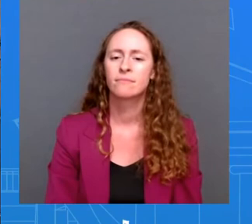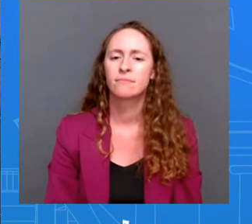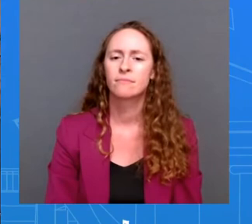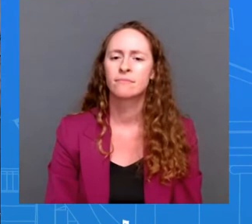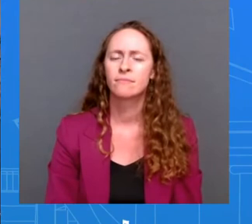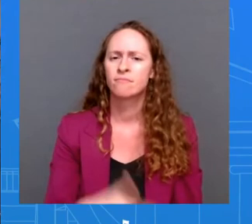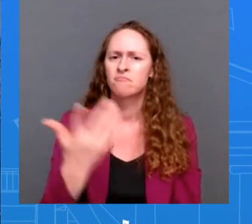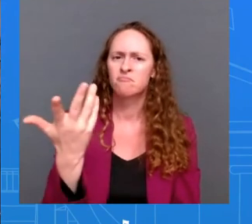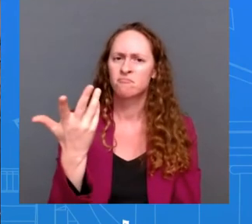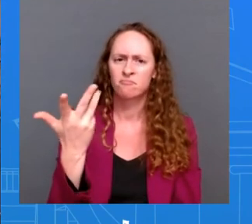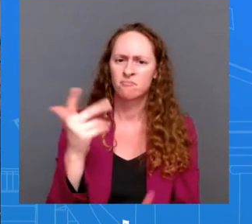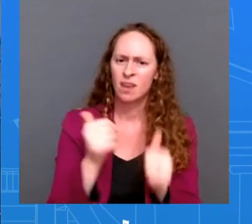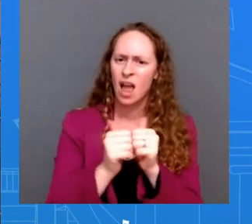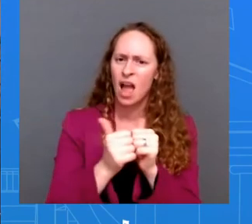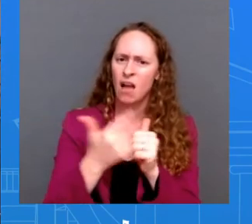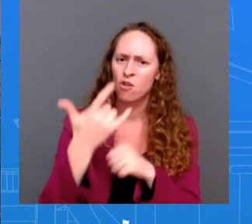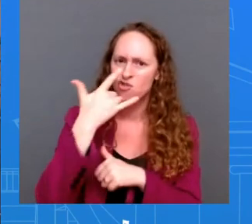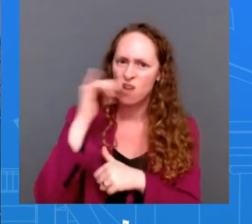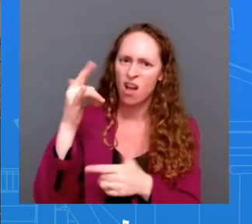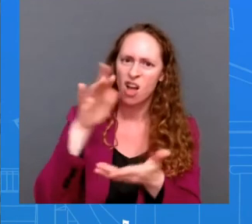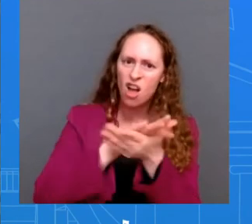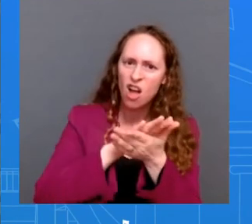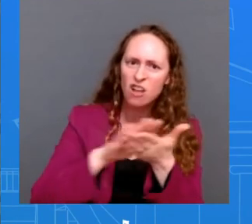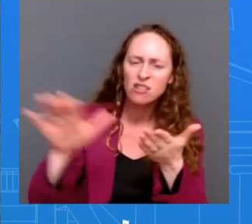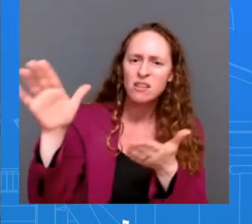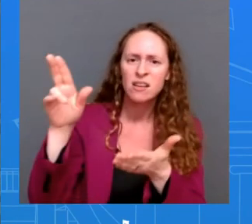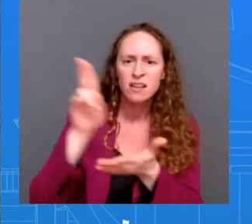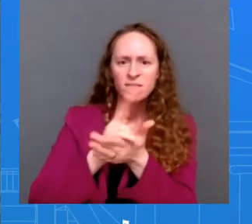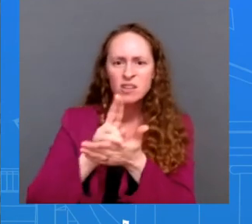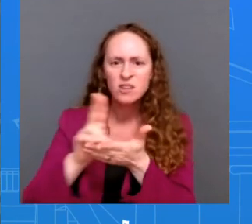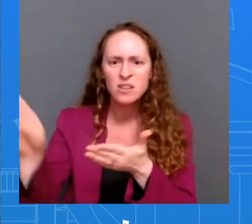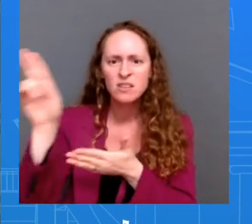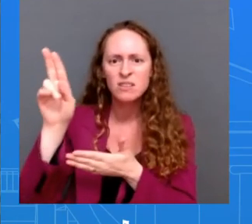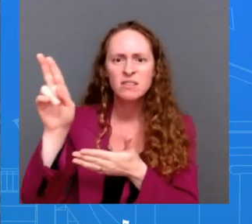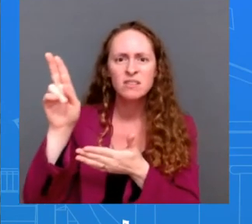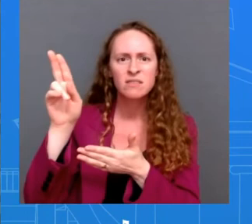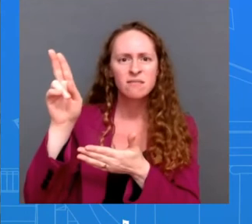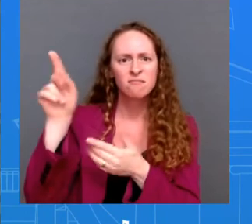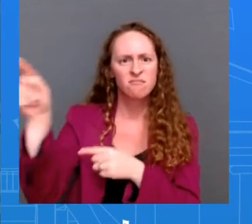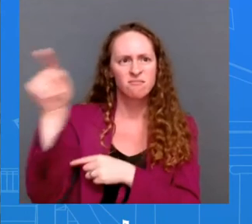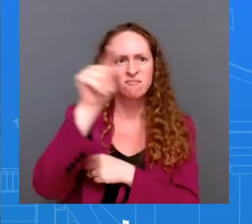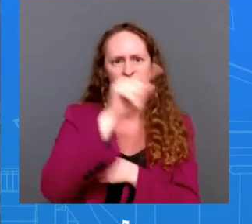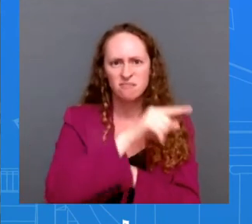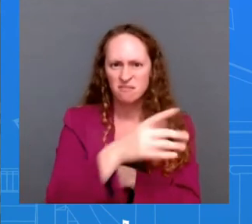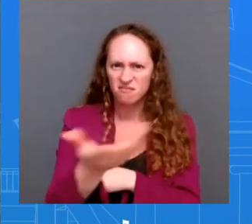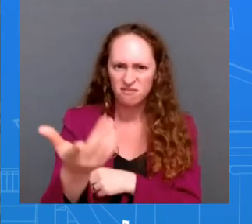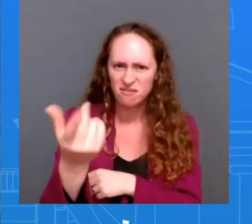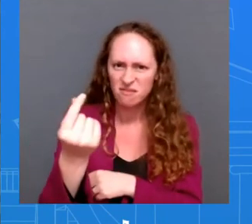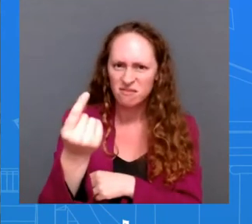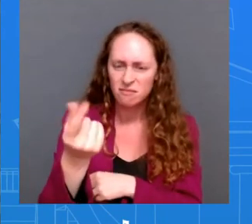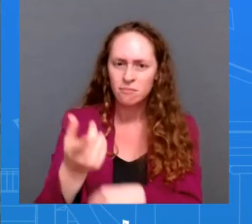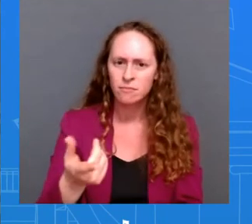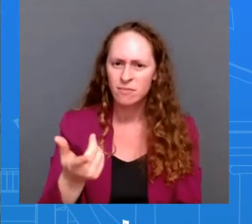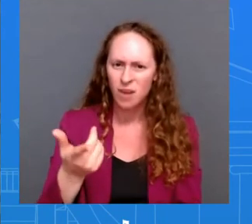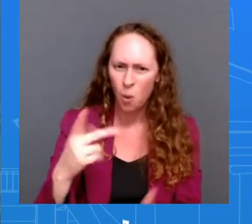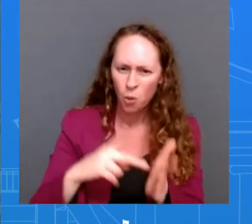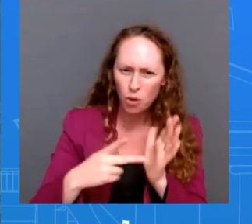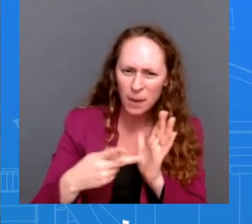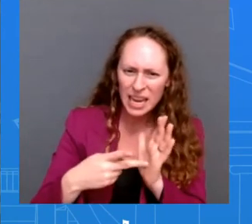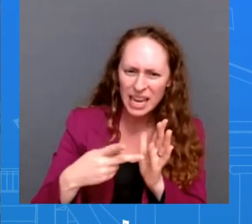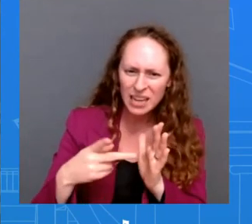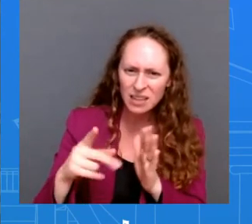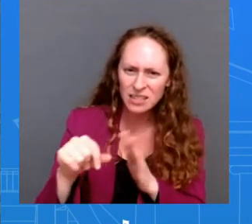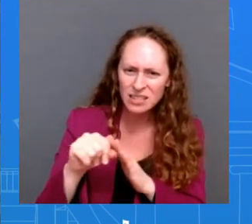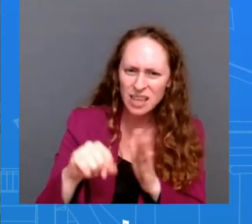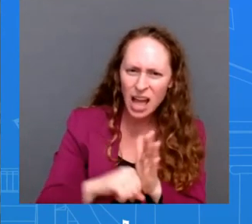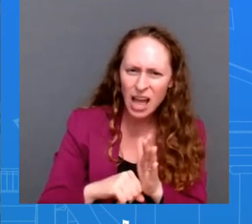have already declared a state of emergency? How the states for themselves, you would have to, that you would have